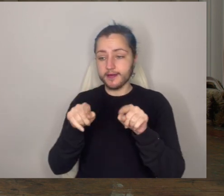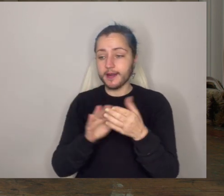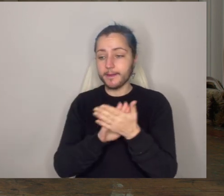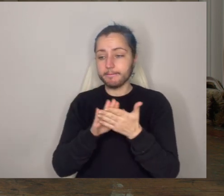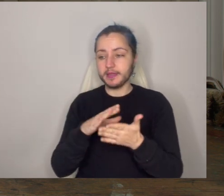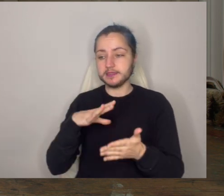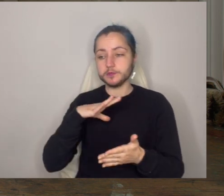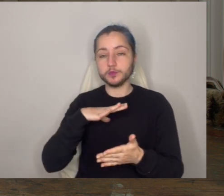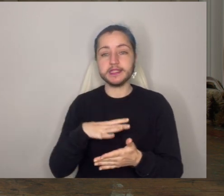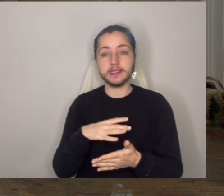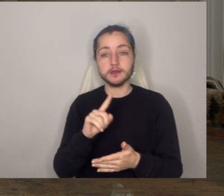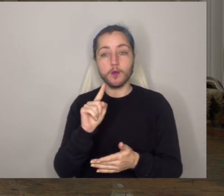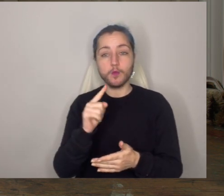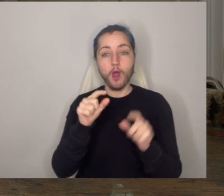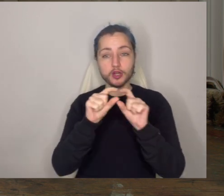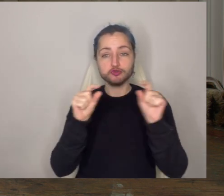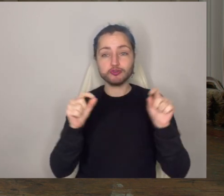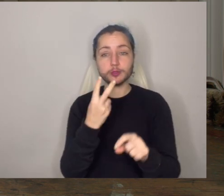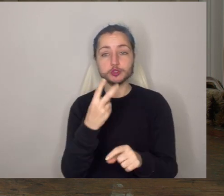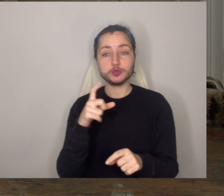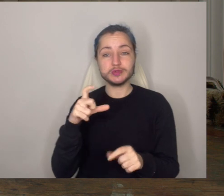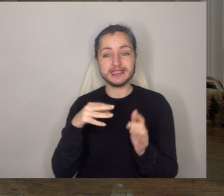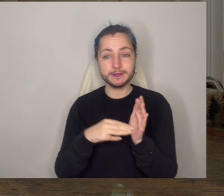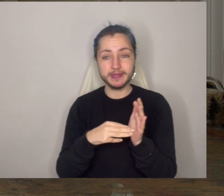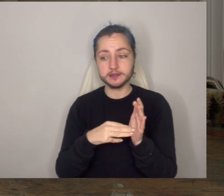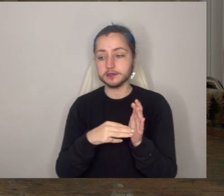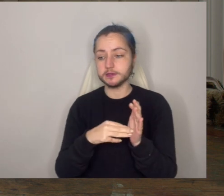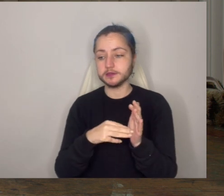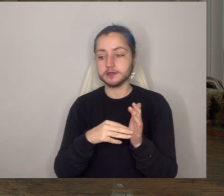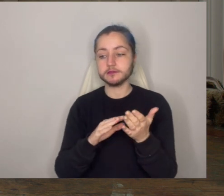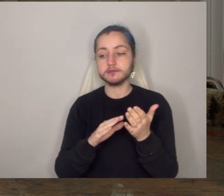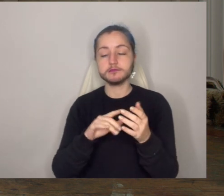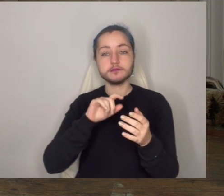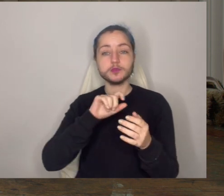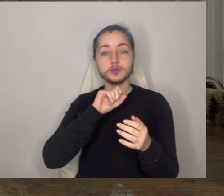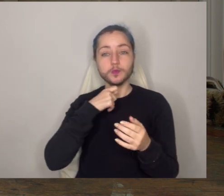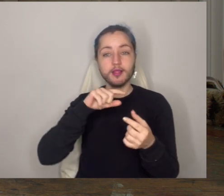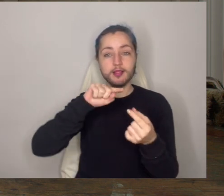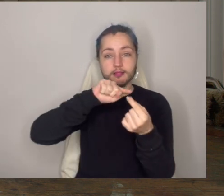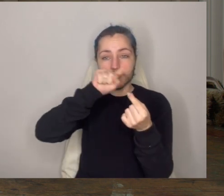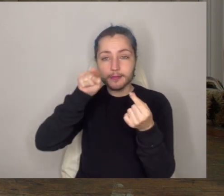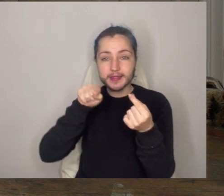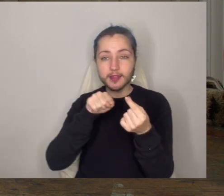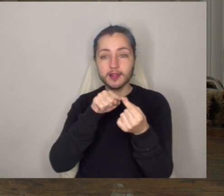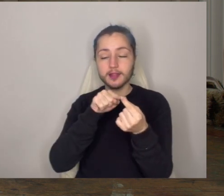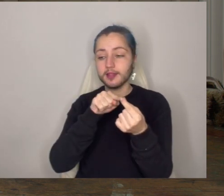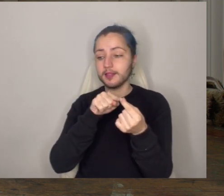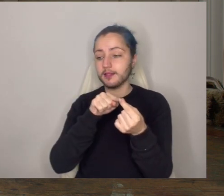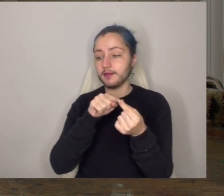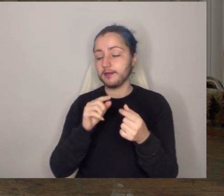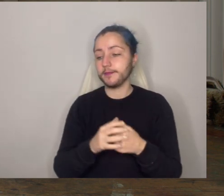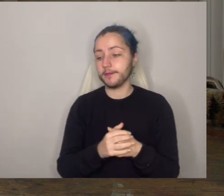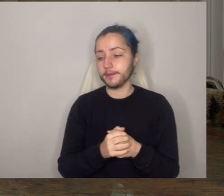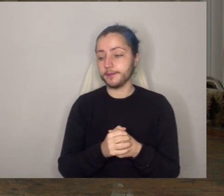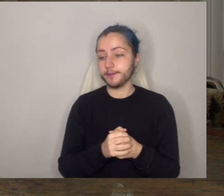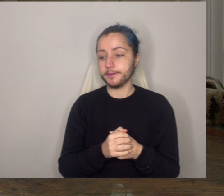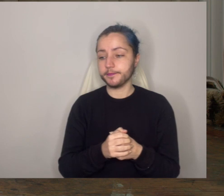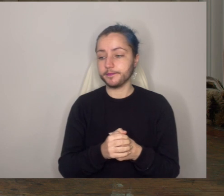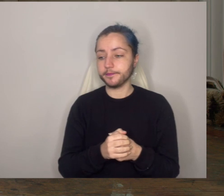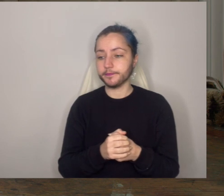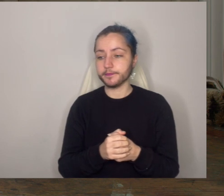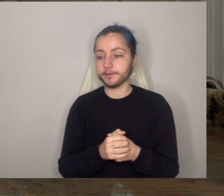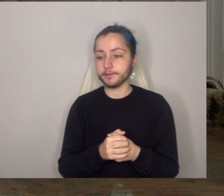that. So again, just taking a scrap piece of A4 paper, we're going to try and use the whole